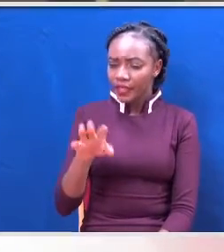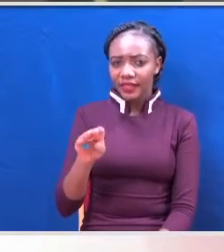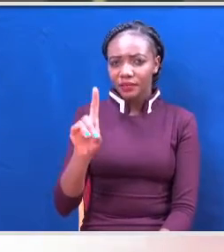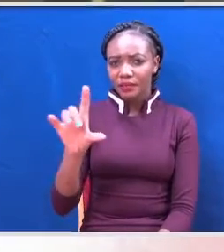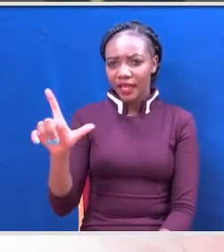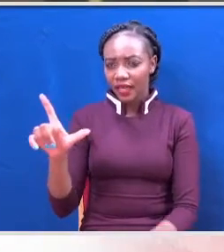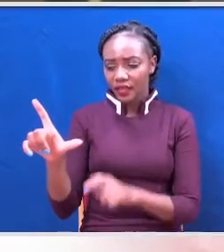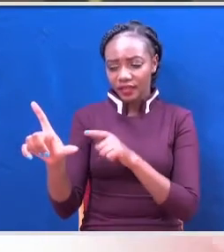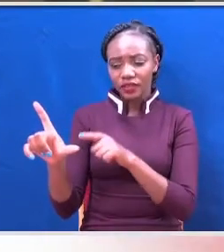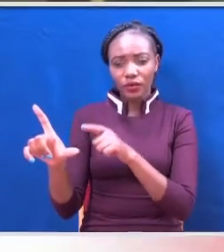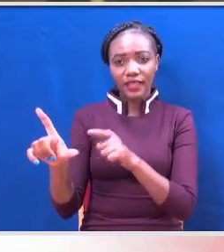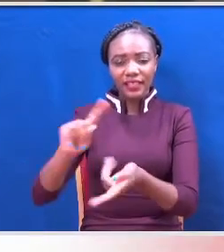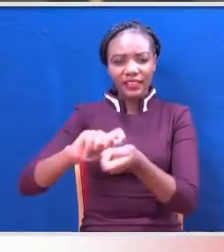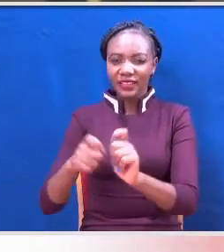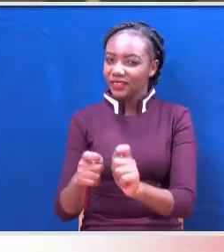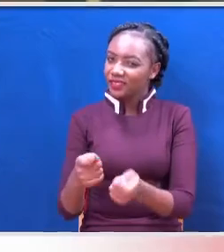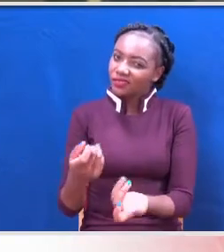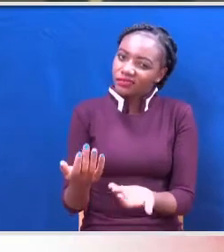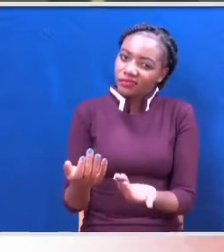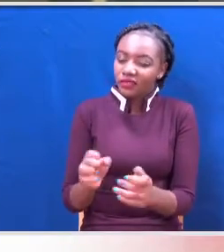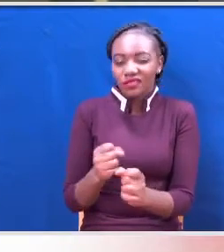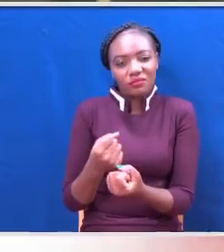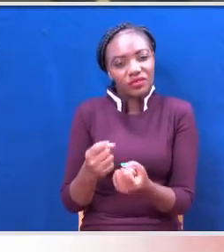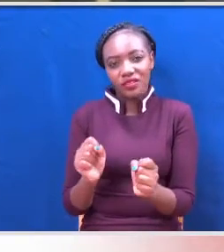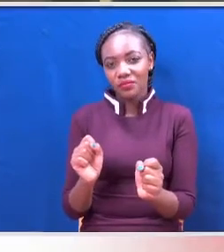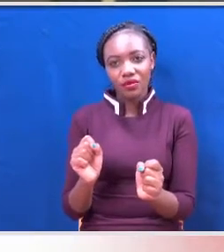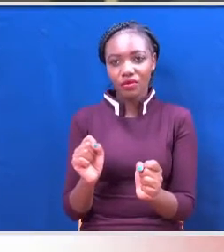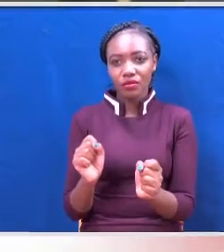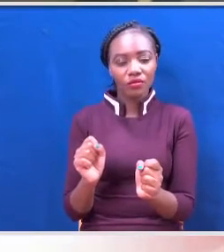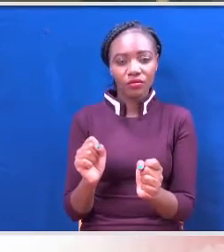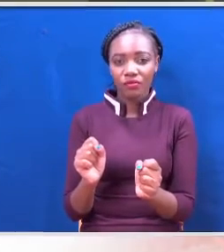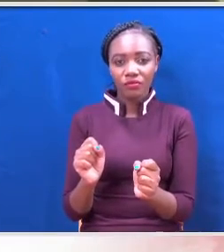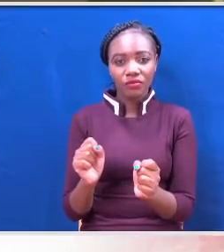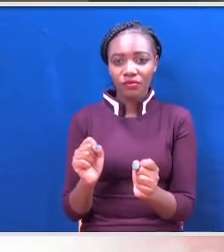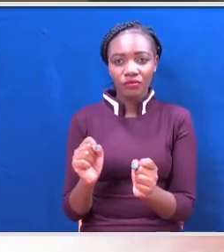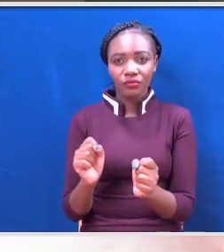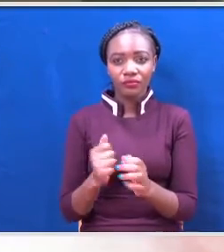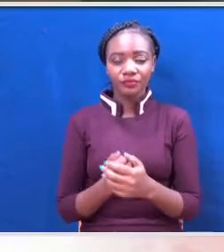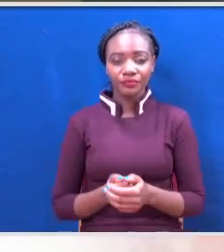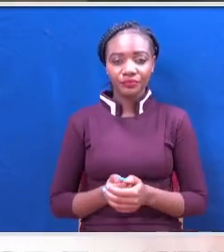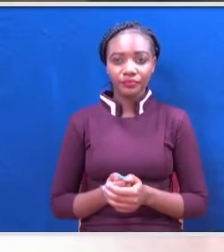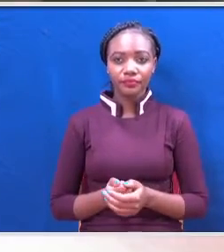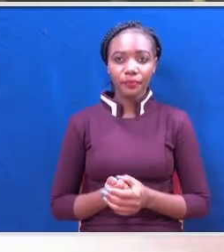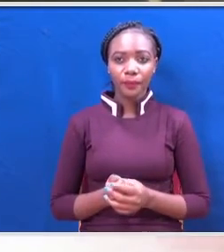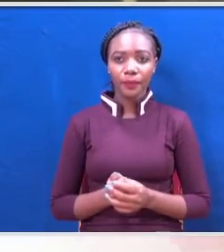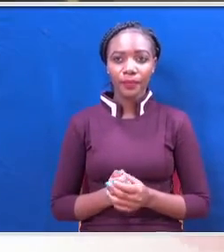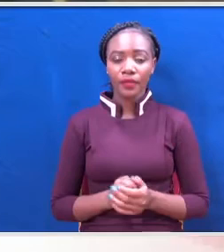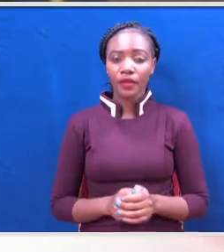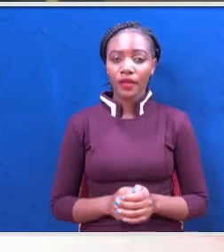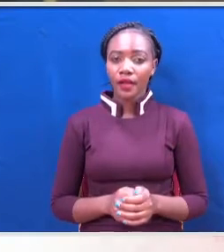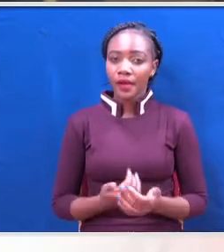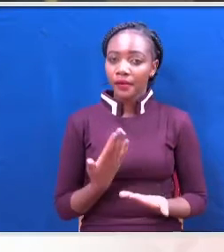it is not tenable. It is illogical to entertain a view that Parliament can amend